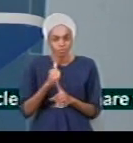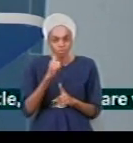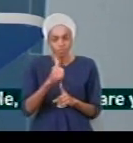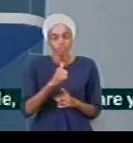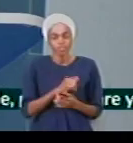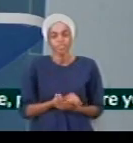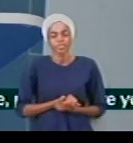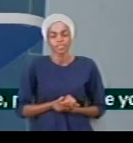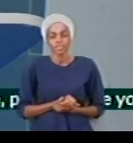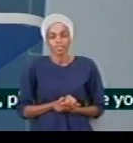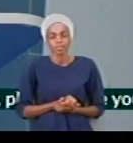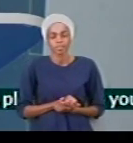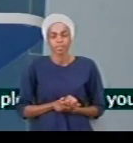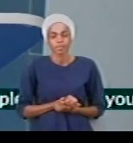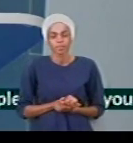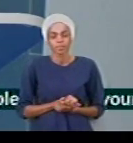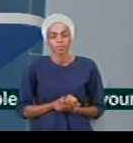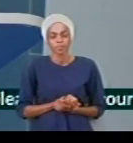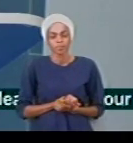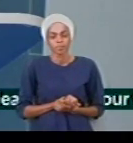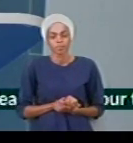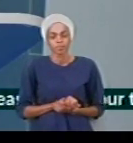yes over there